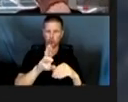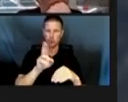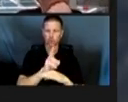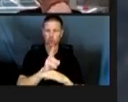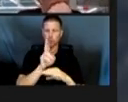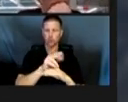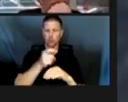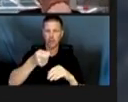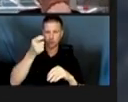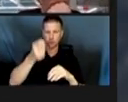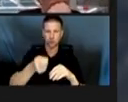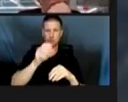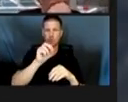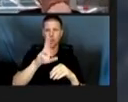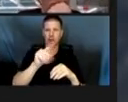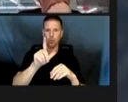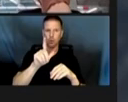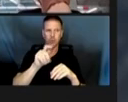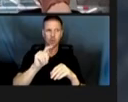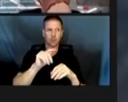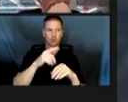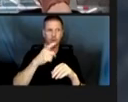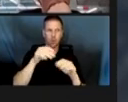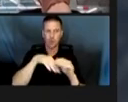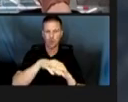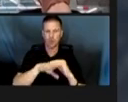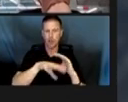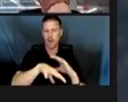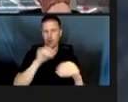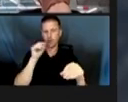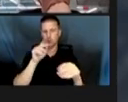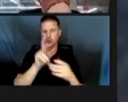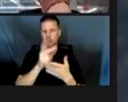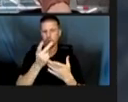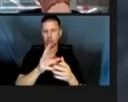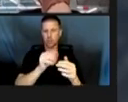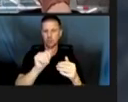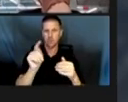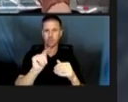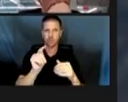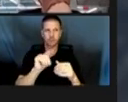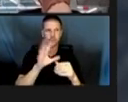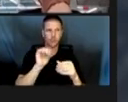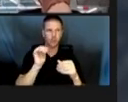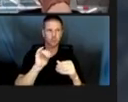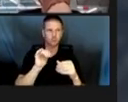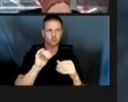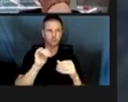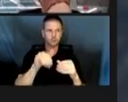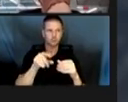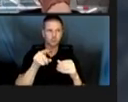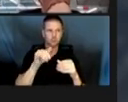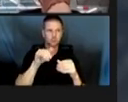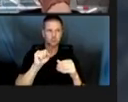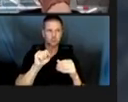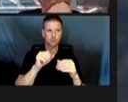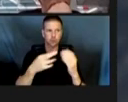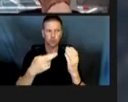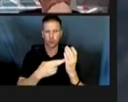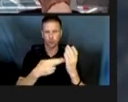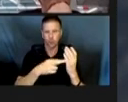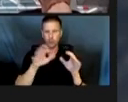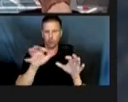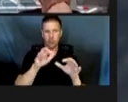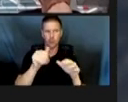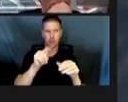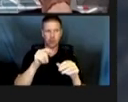light switches and the outlets, and go into and out of their kitchen and bathroom. And also that there is reinforcement done at